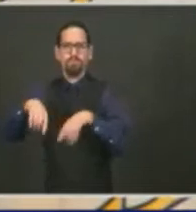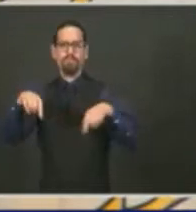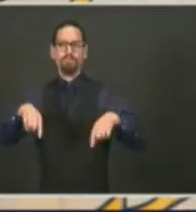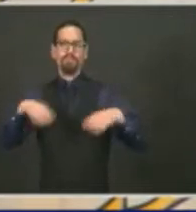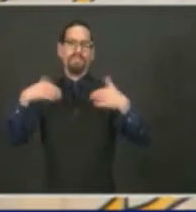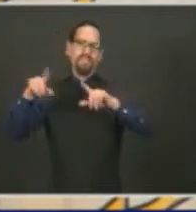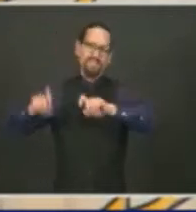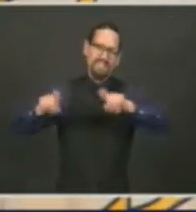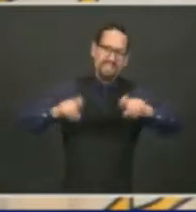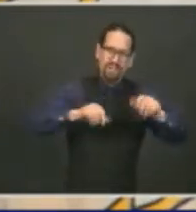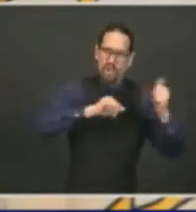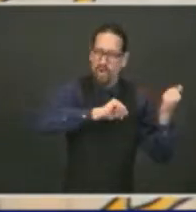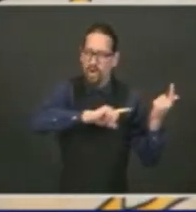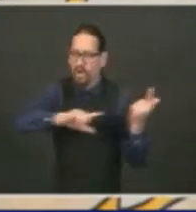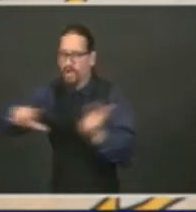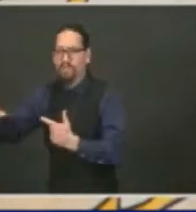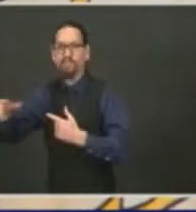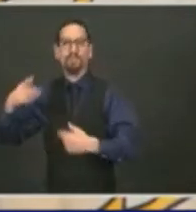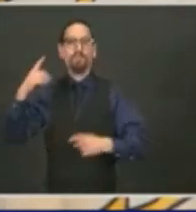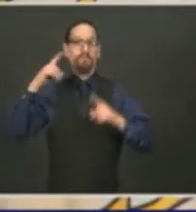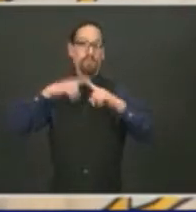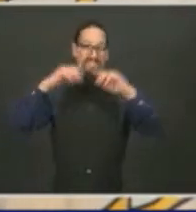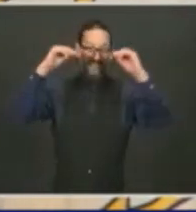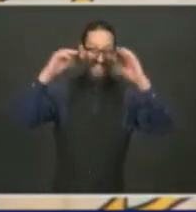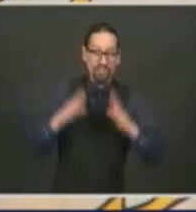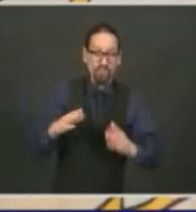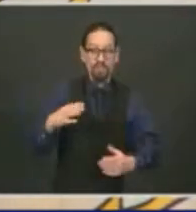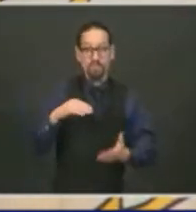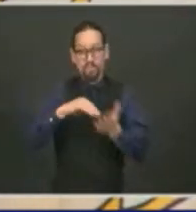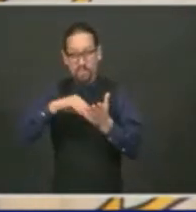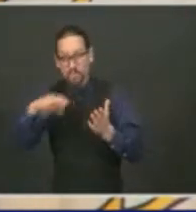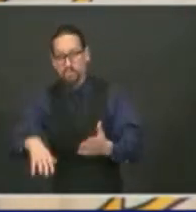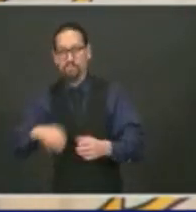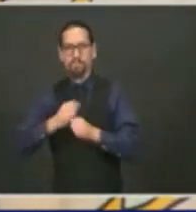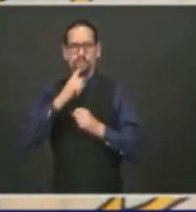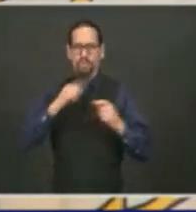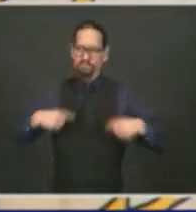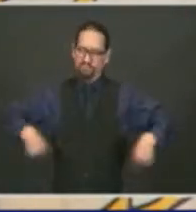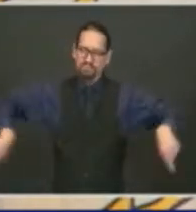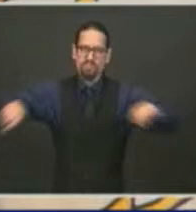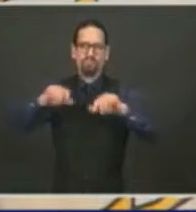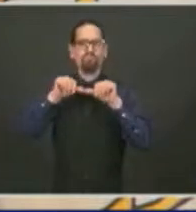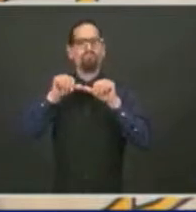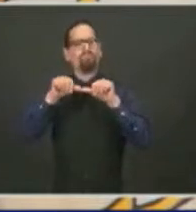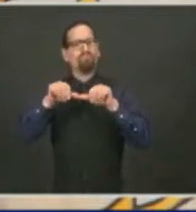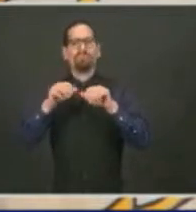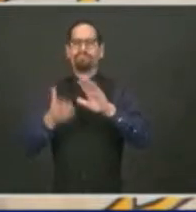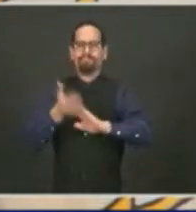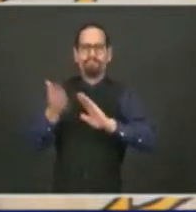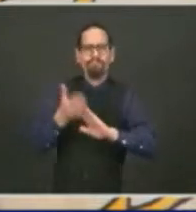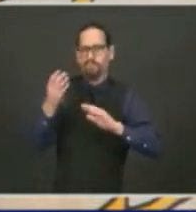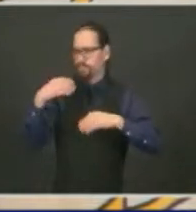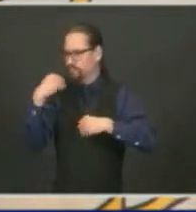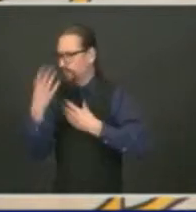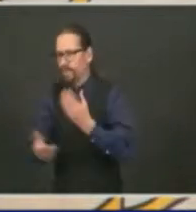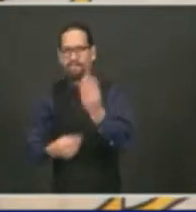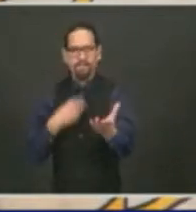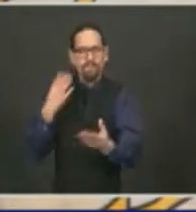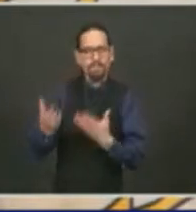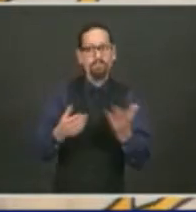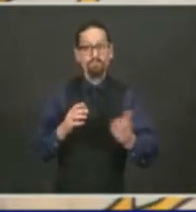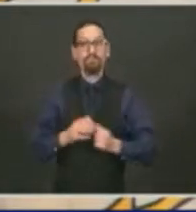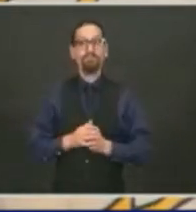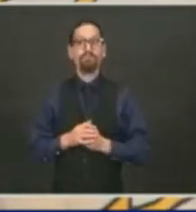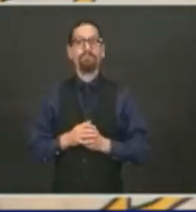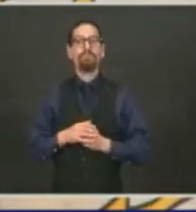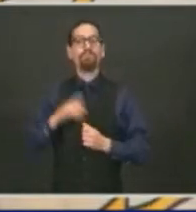the faculty to the facilities to get tested. And she's also talking to her peers around the state to help